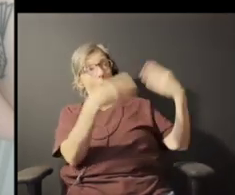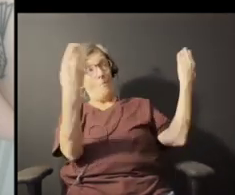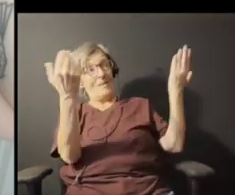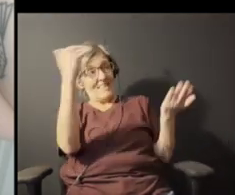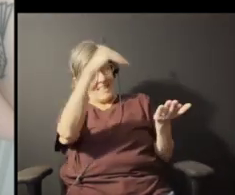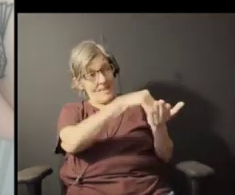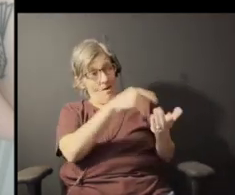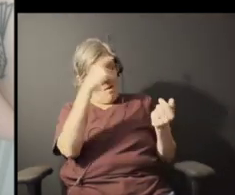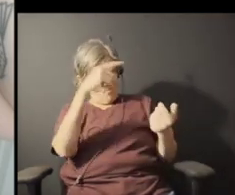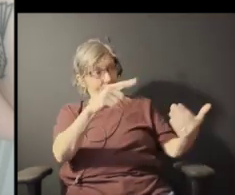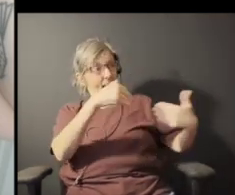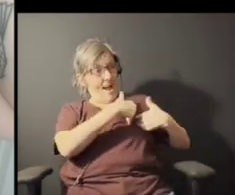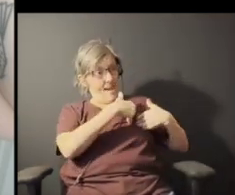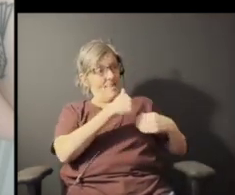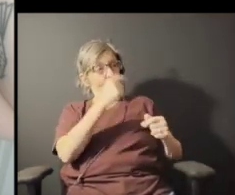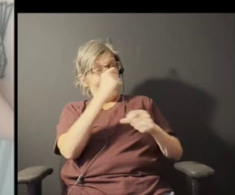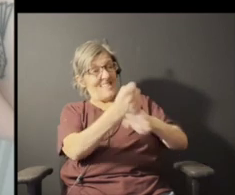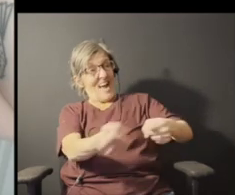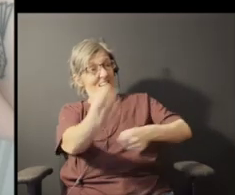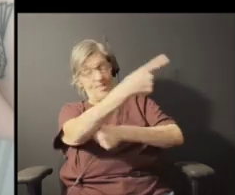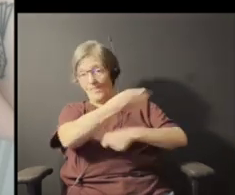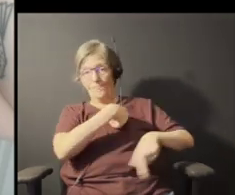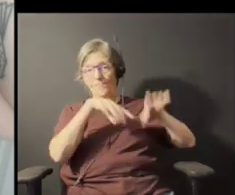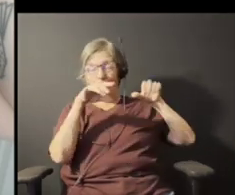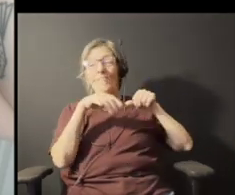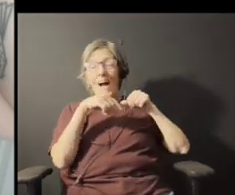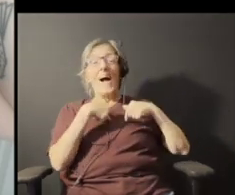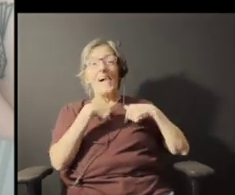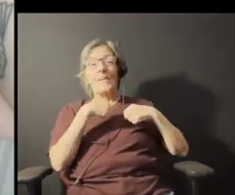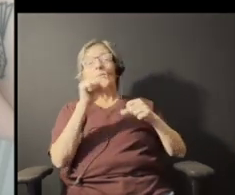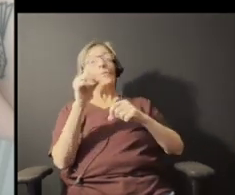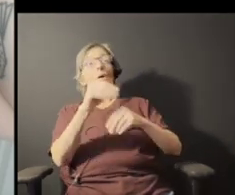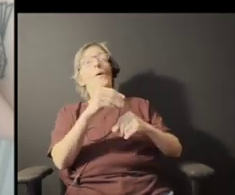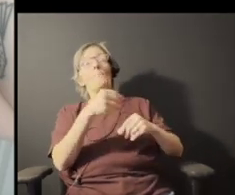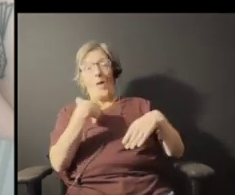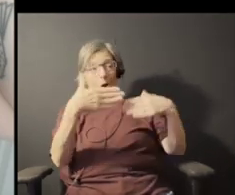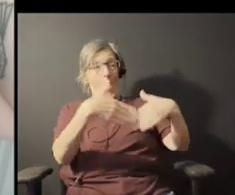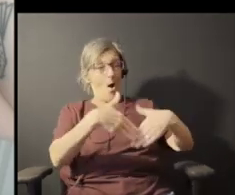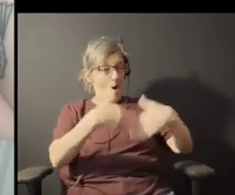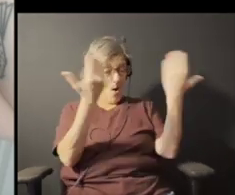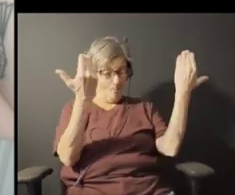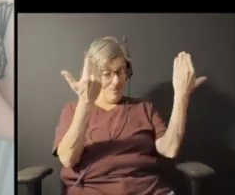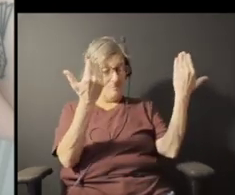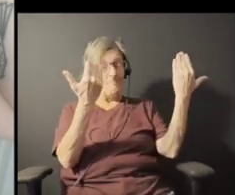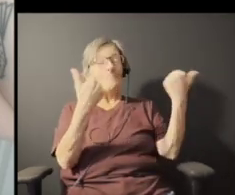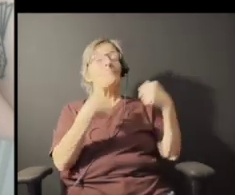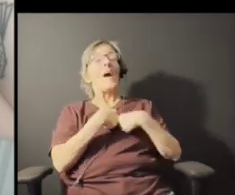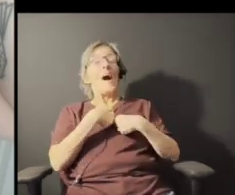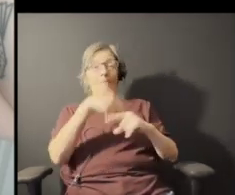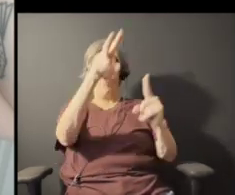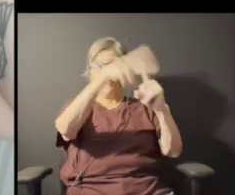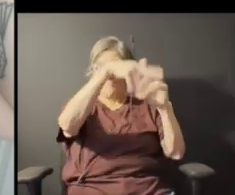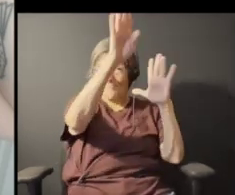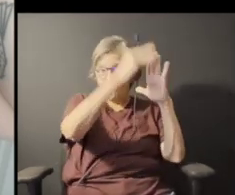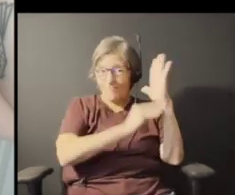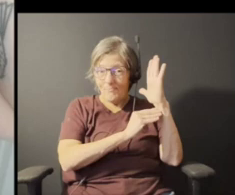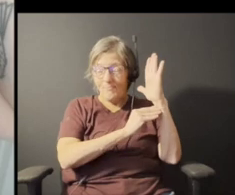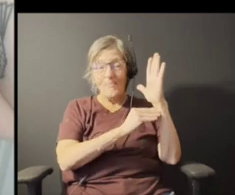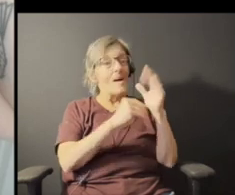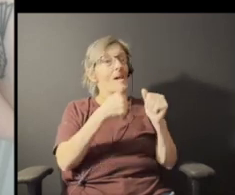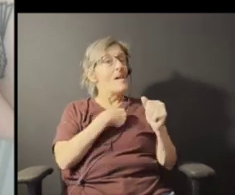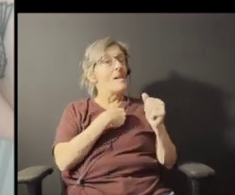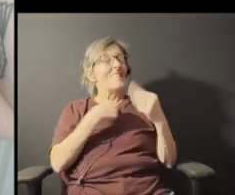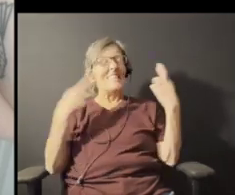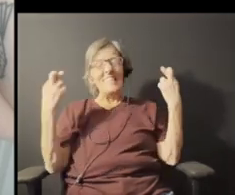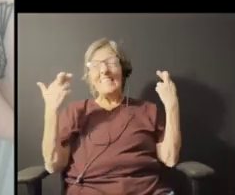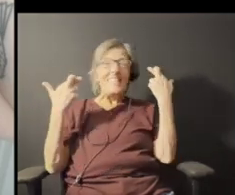up again for if they were going to have it the next year. And so they opened it up. I applied and